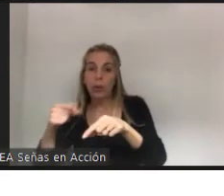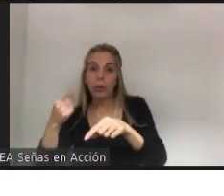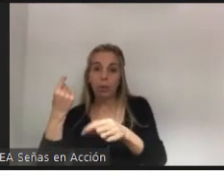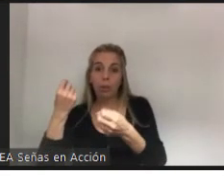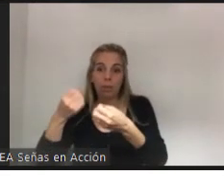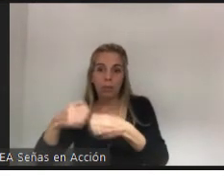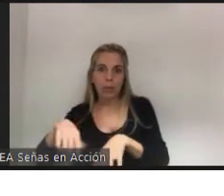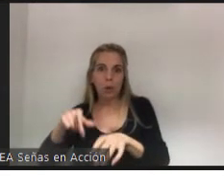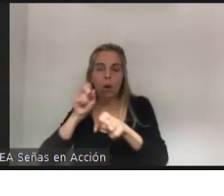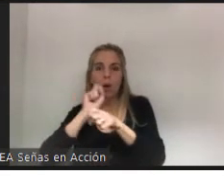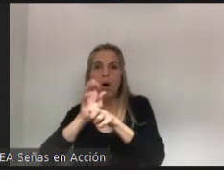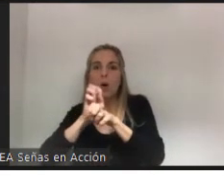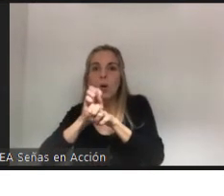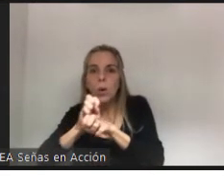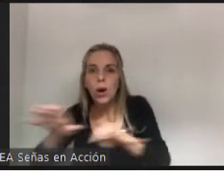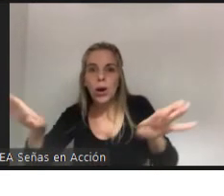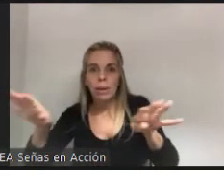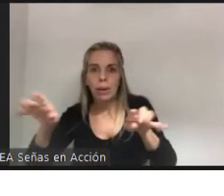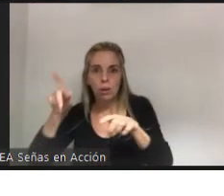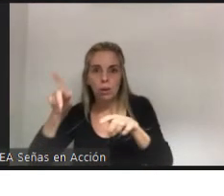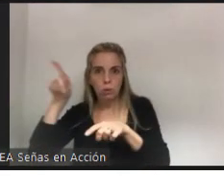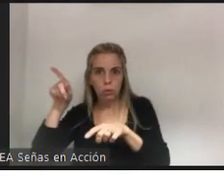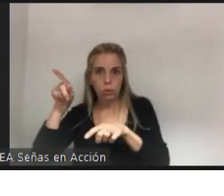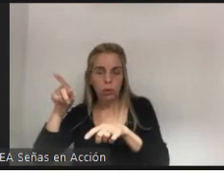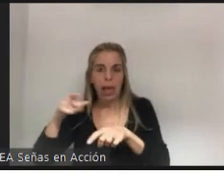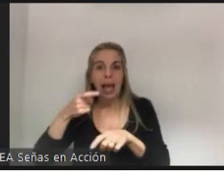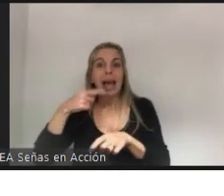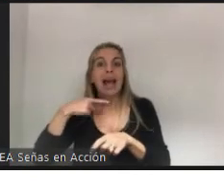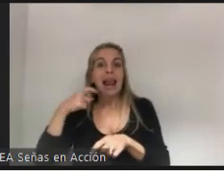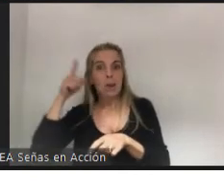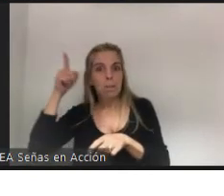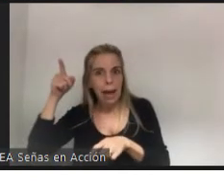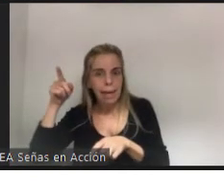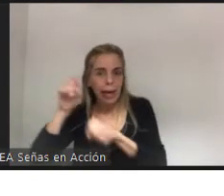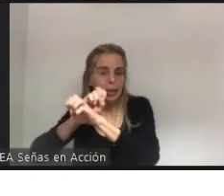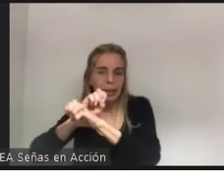how this pandemic took place from the beginning in Spain.